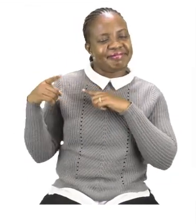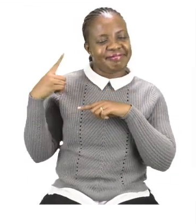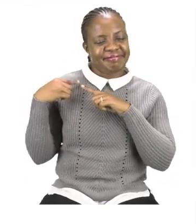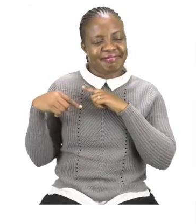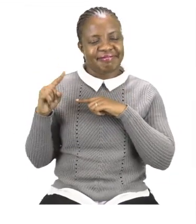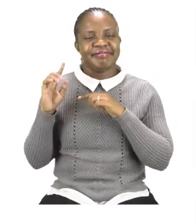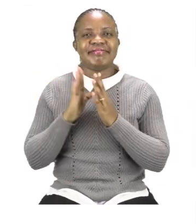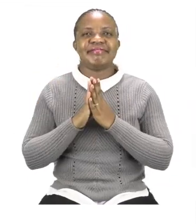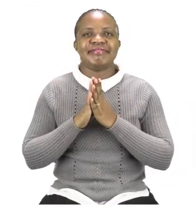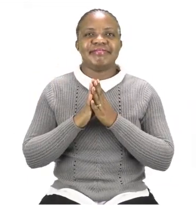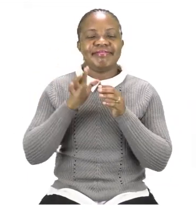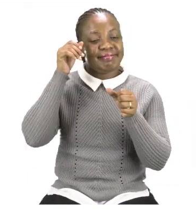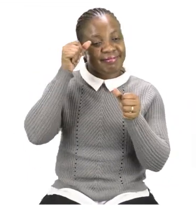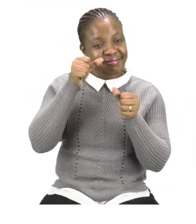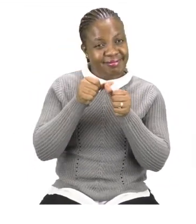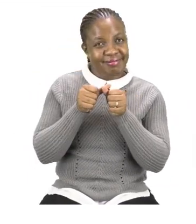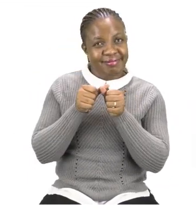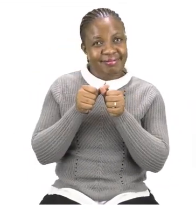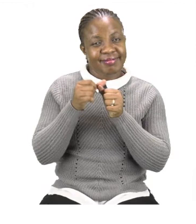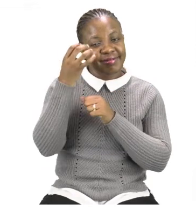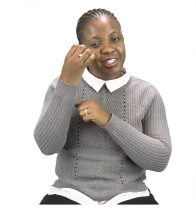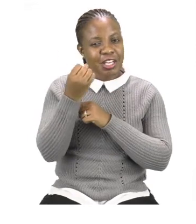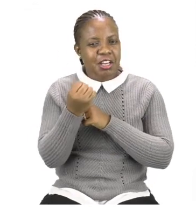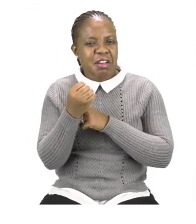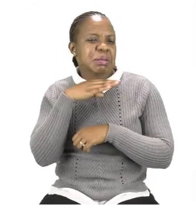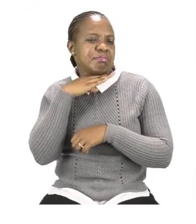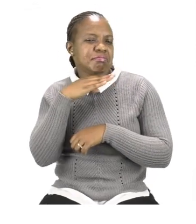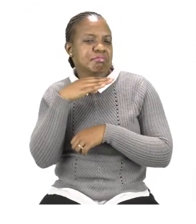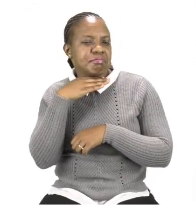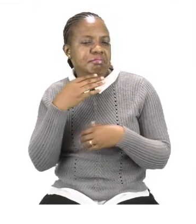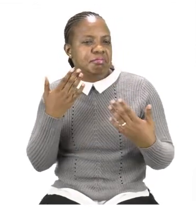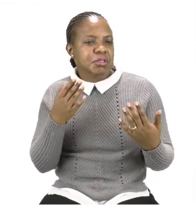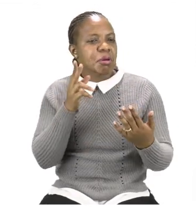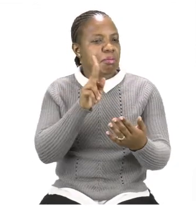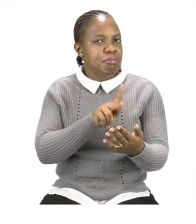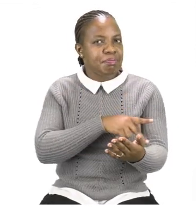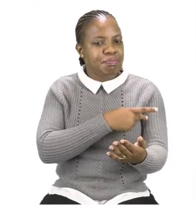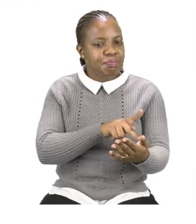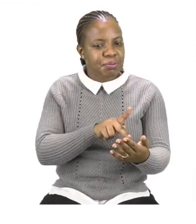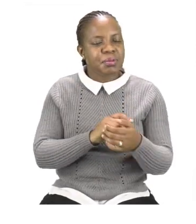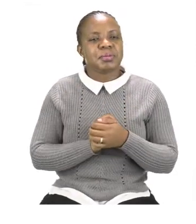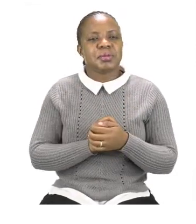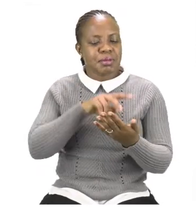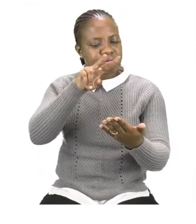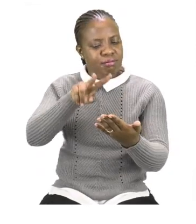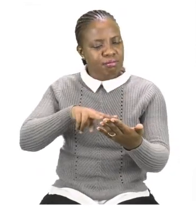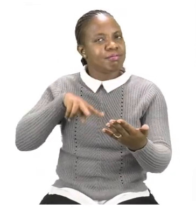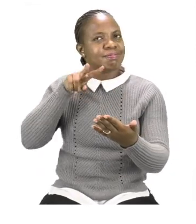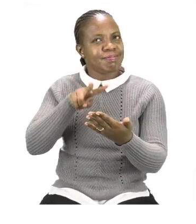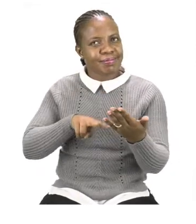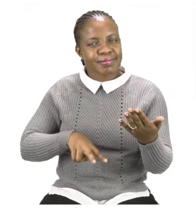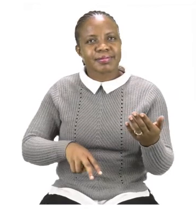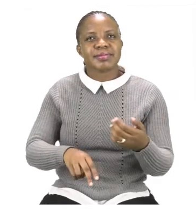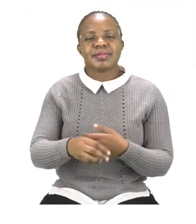Remember, if you have a passage or a poem, you must read it 3 times. The